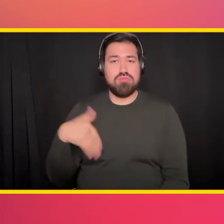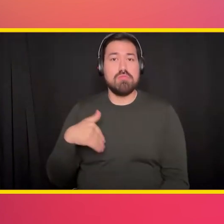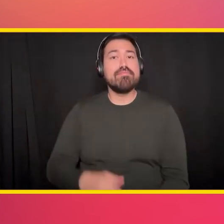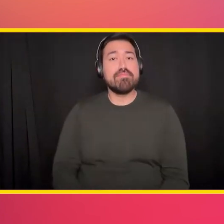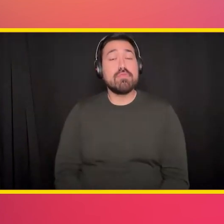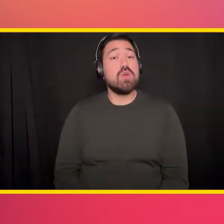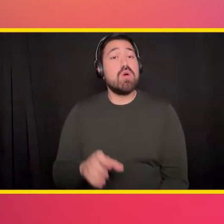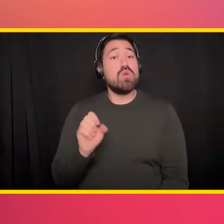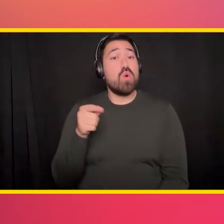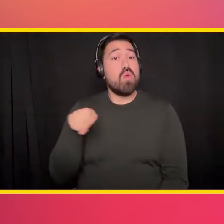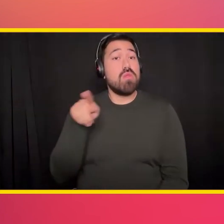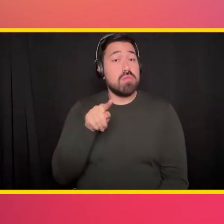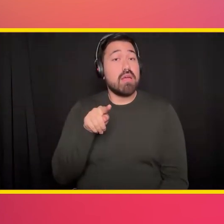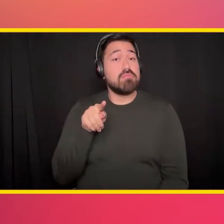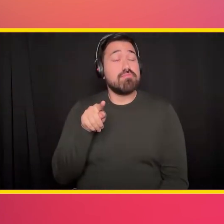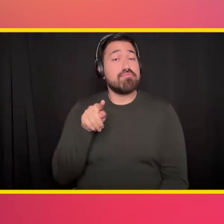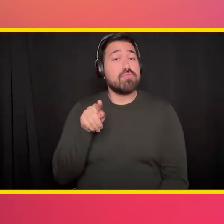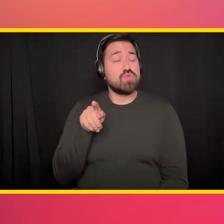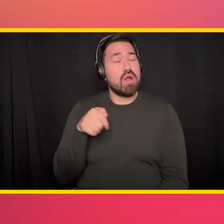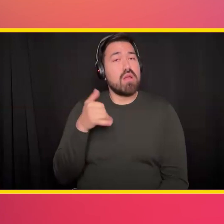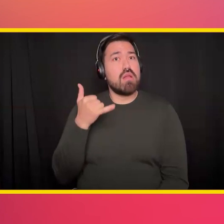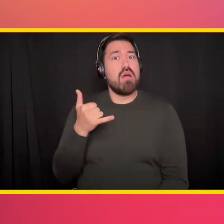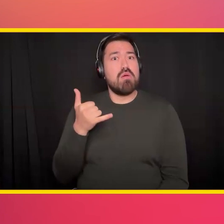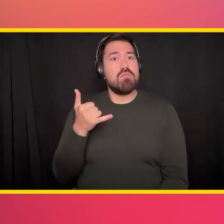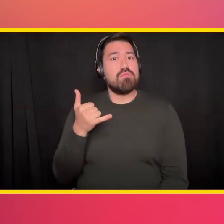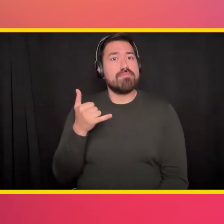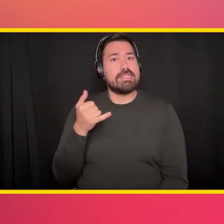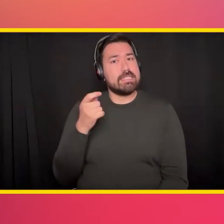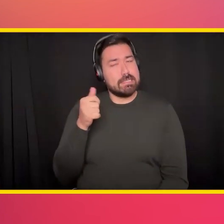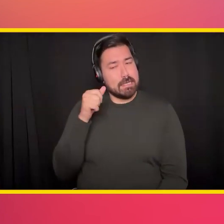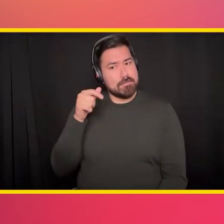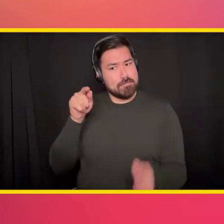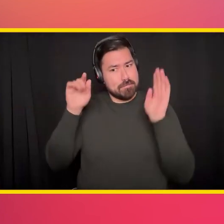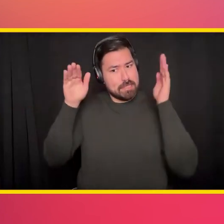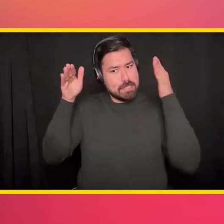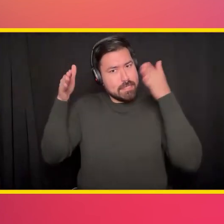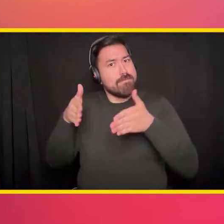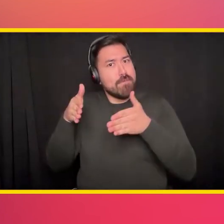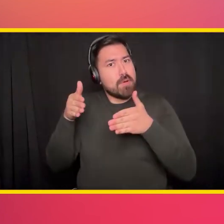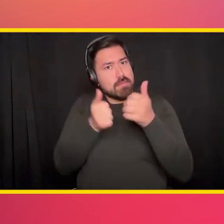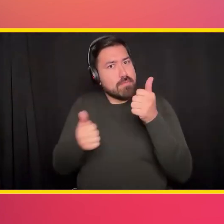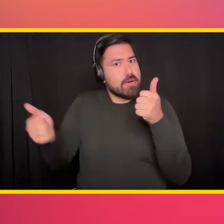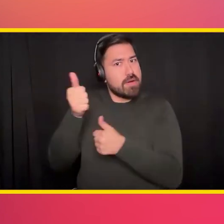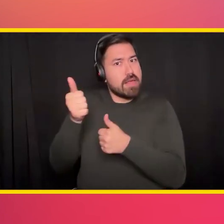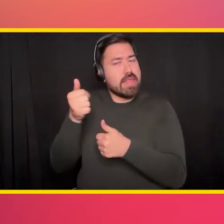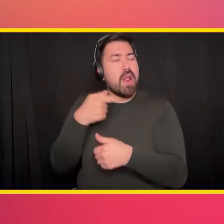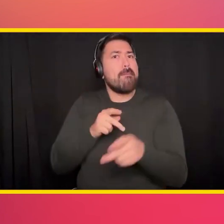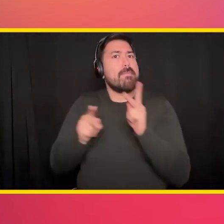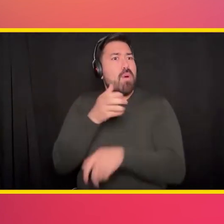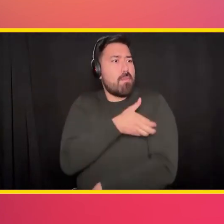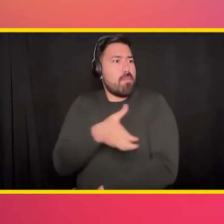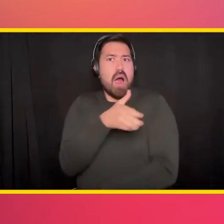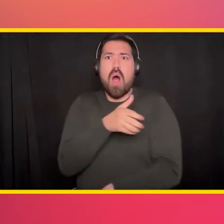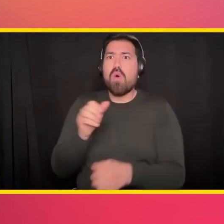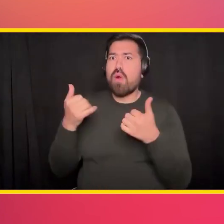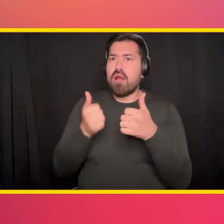And so there is a definite agenda being put forth by those in power in this